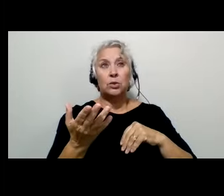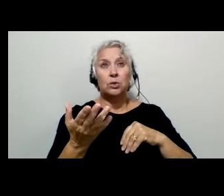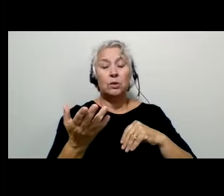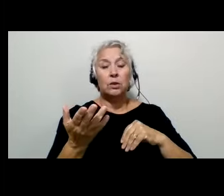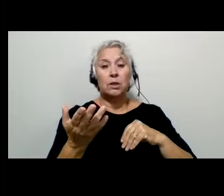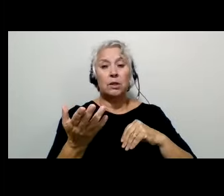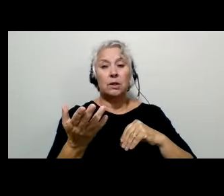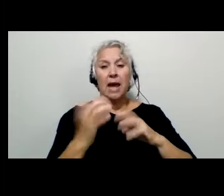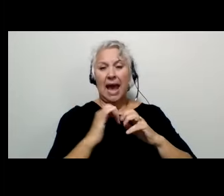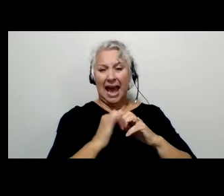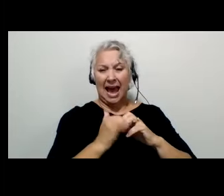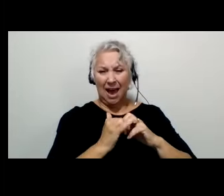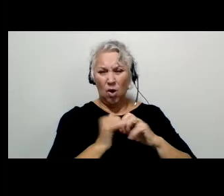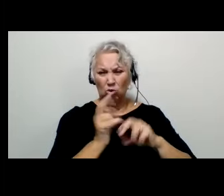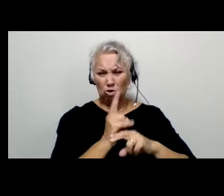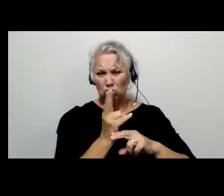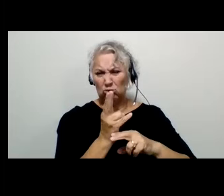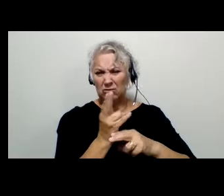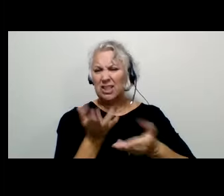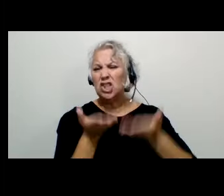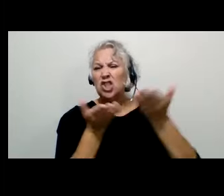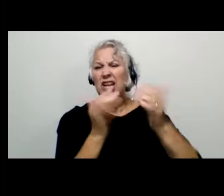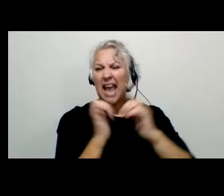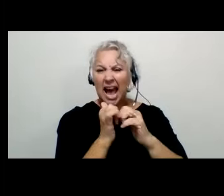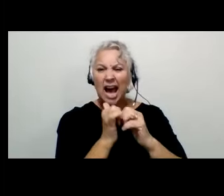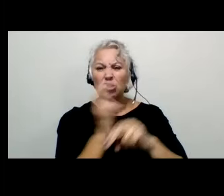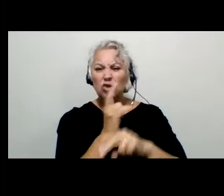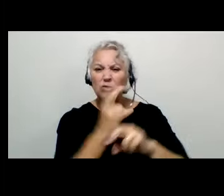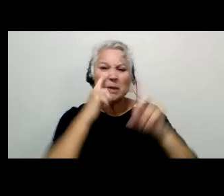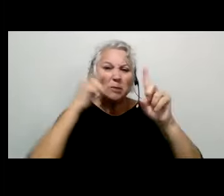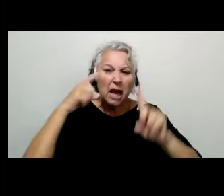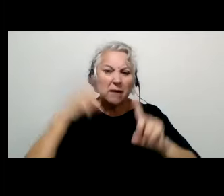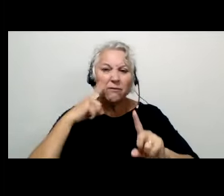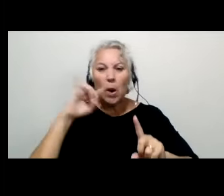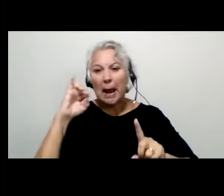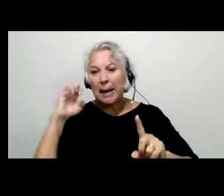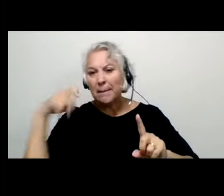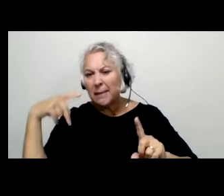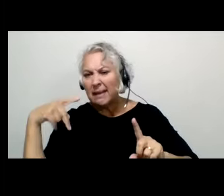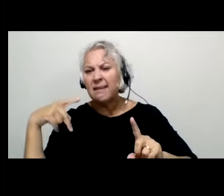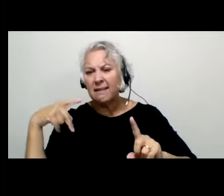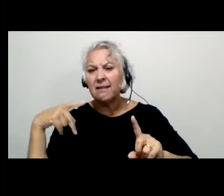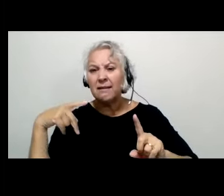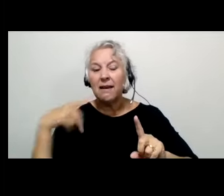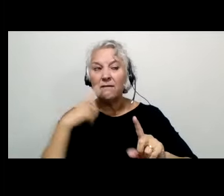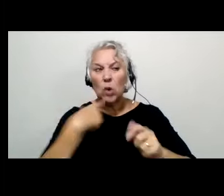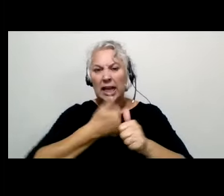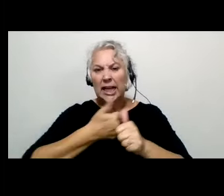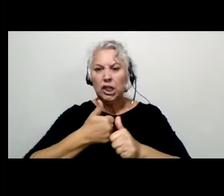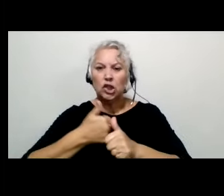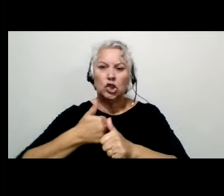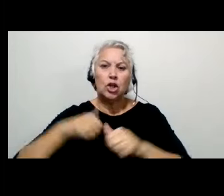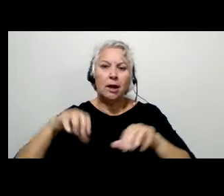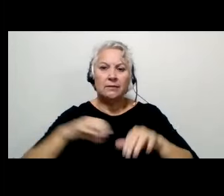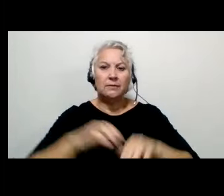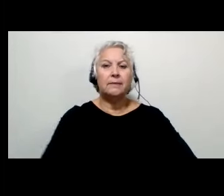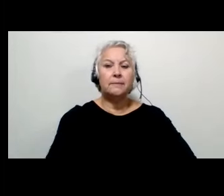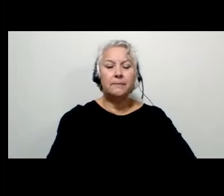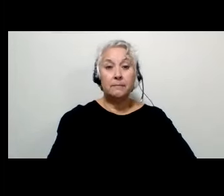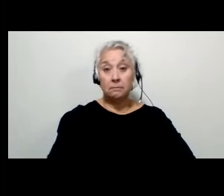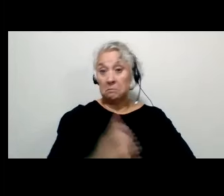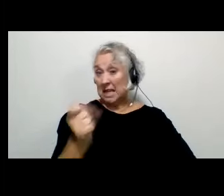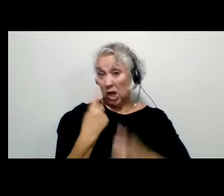how you might use this, objectives you might use on an IEP or something for each of these activities. Does anyone have